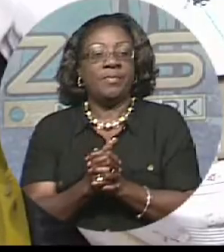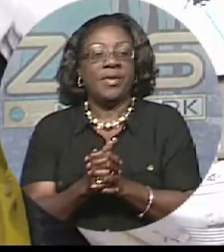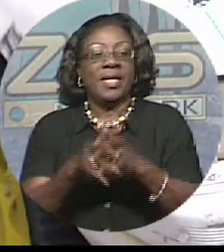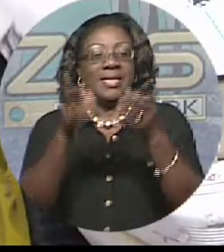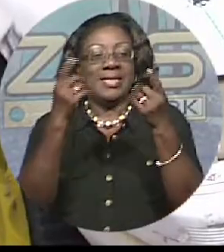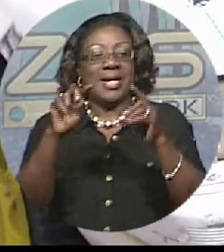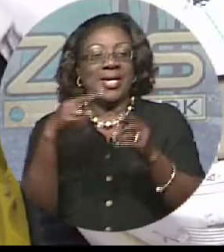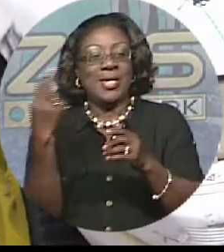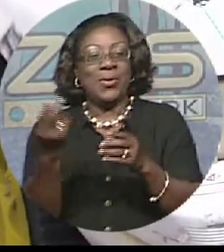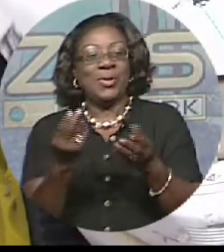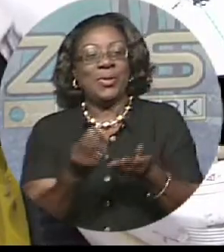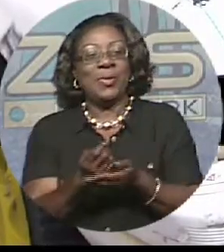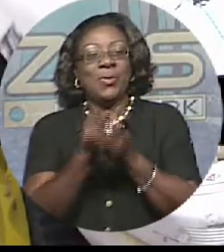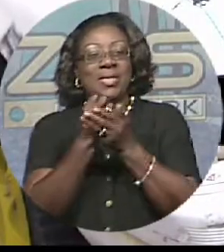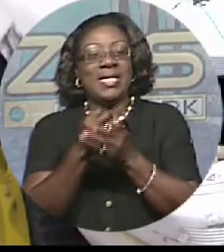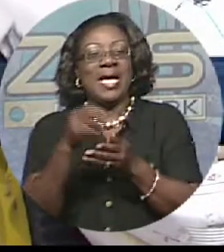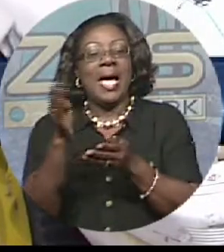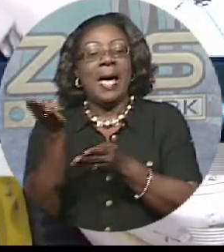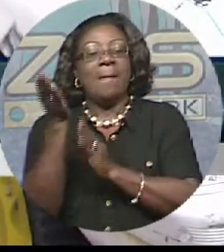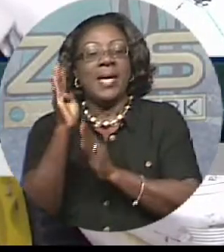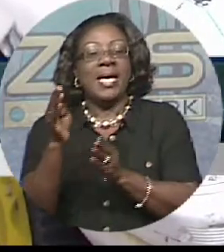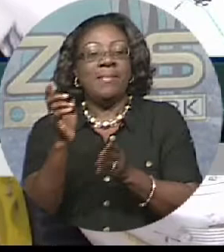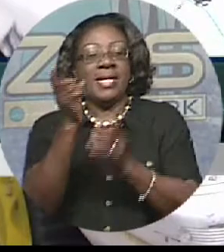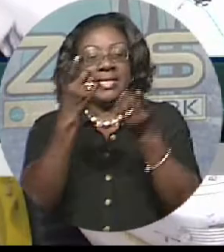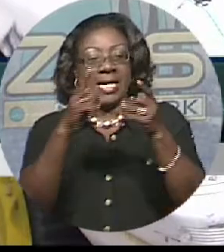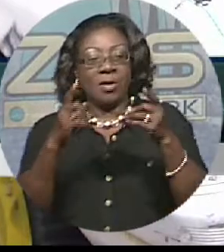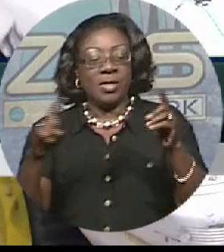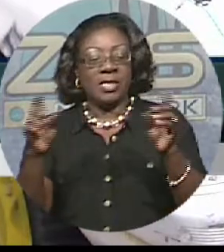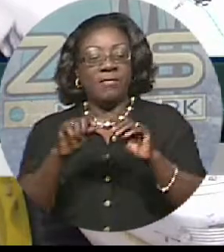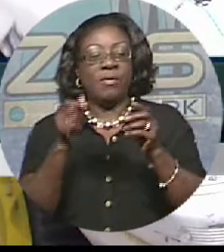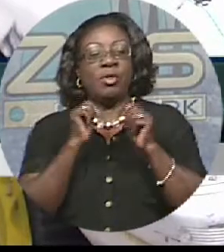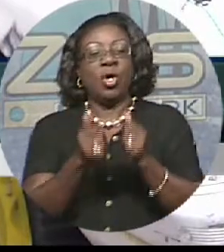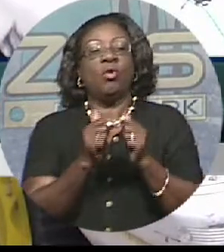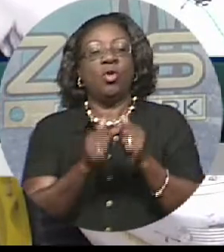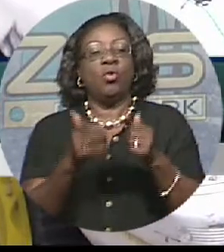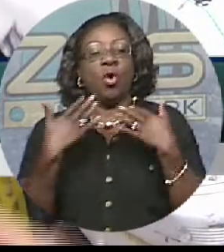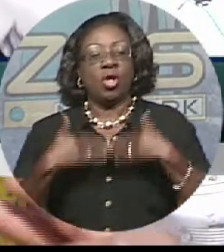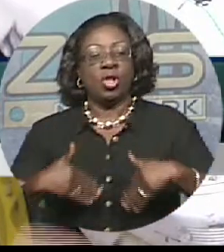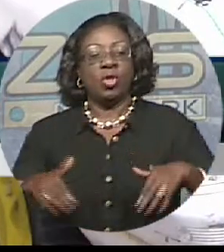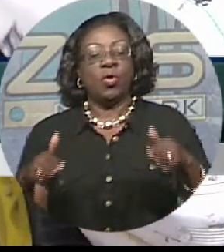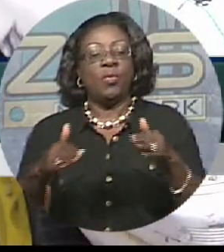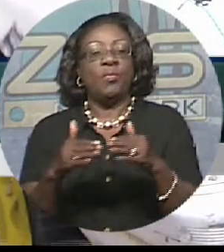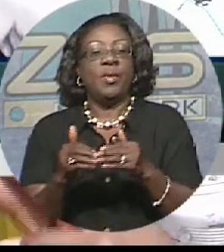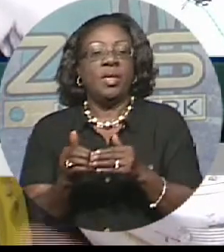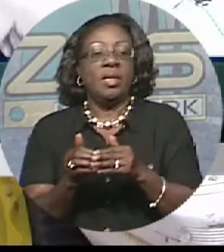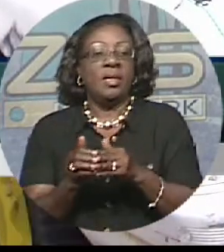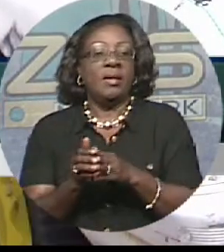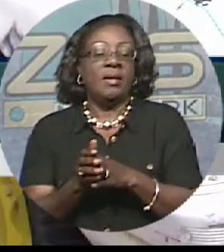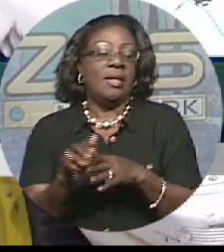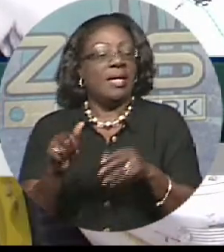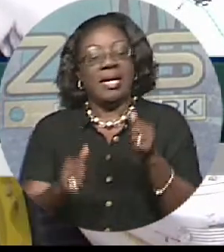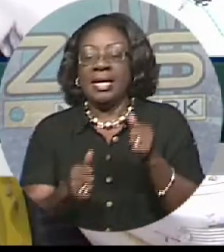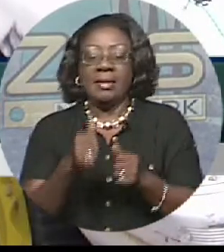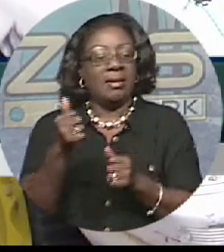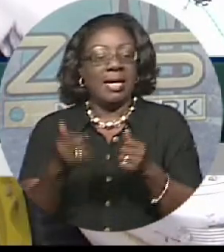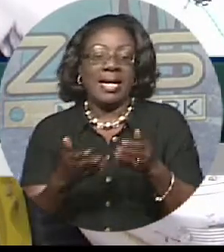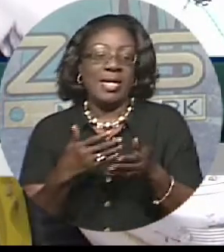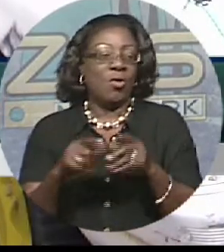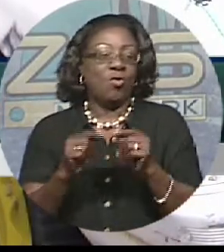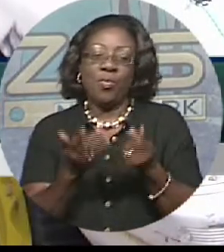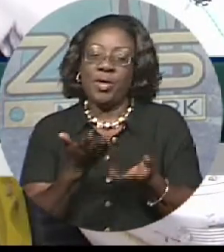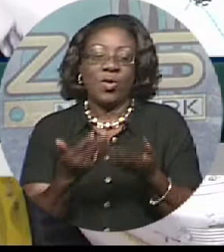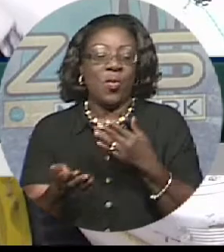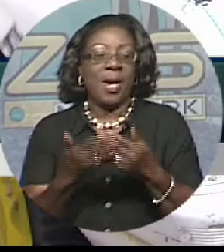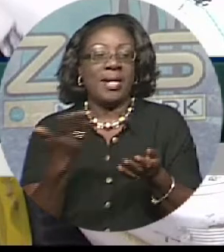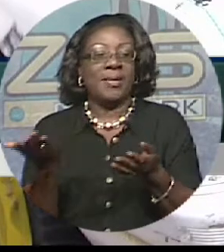Decoration I use mostly is Bahamian decoration, from the Junkanoo costume with Saxons or Valley, anybody show where I